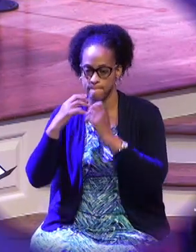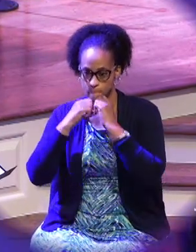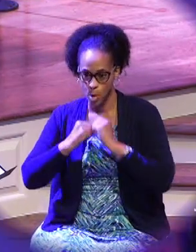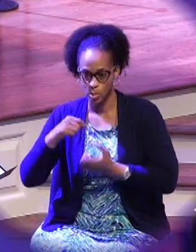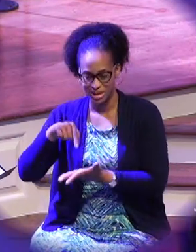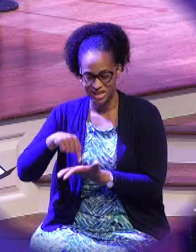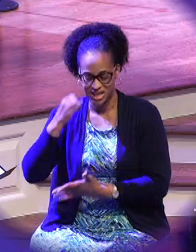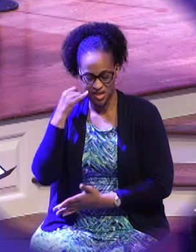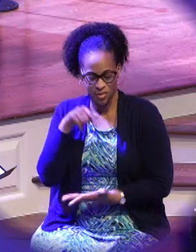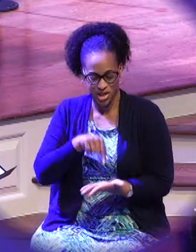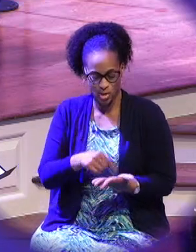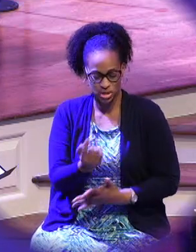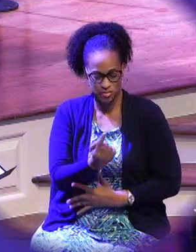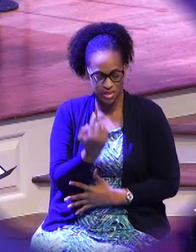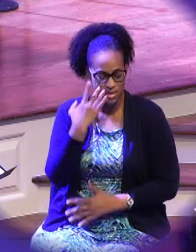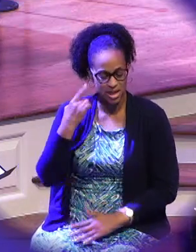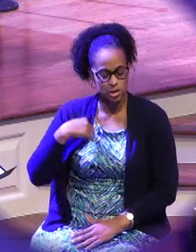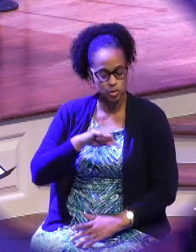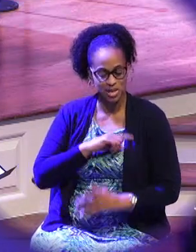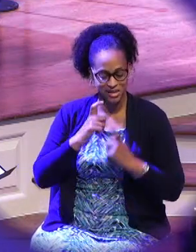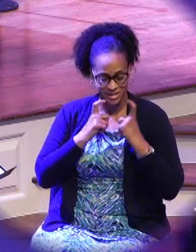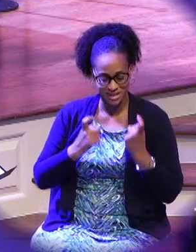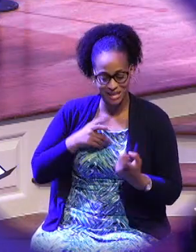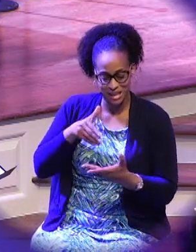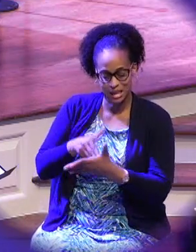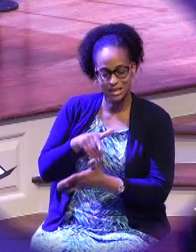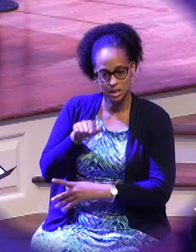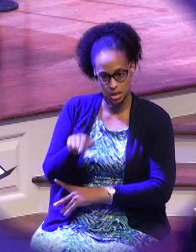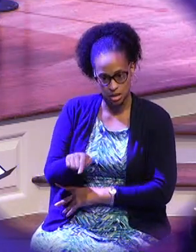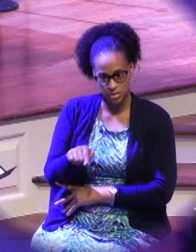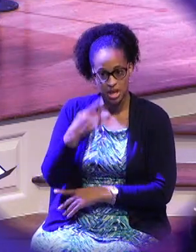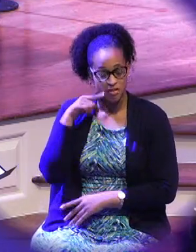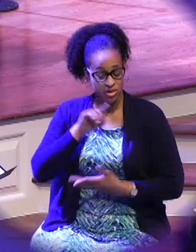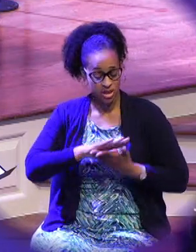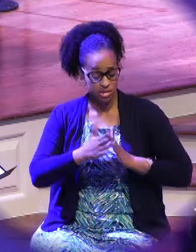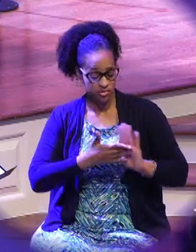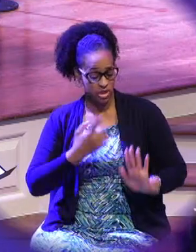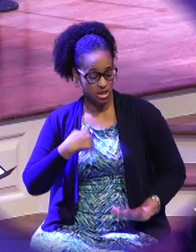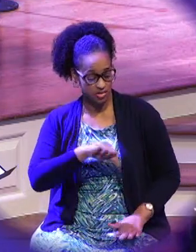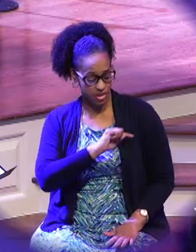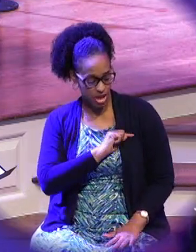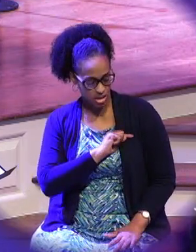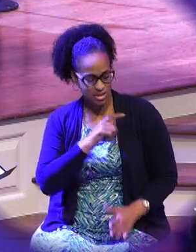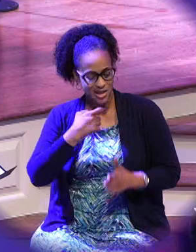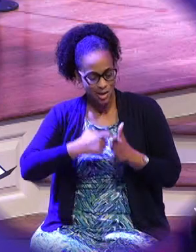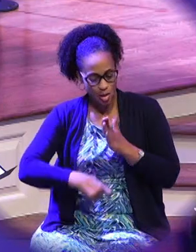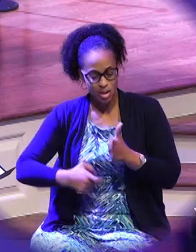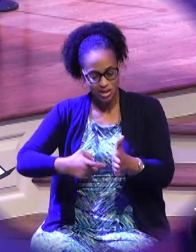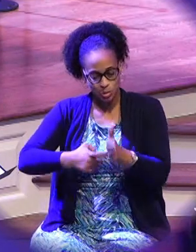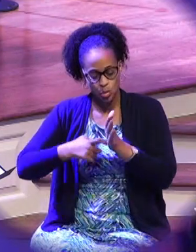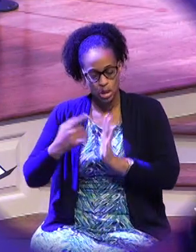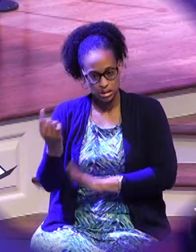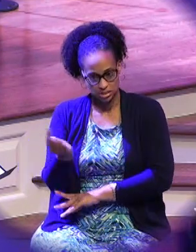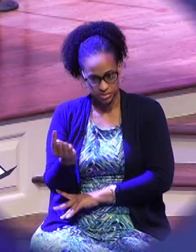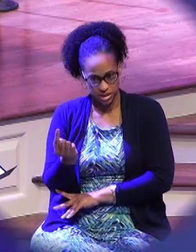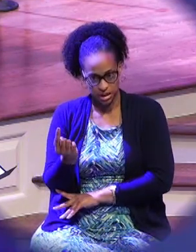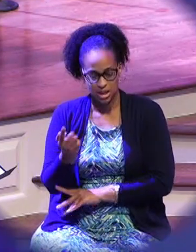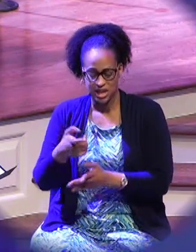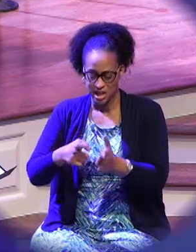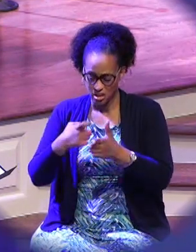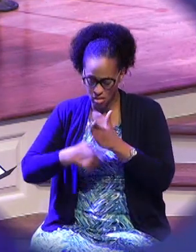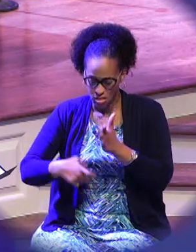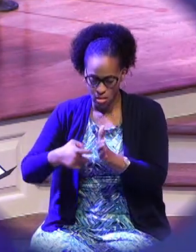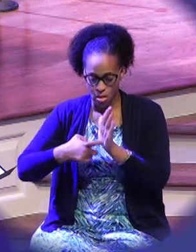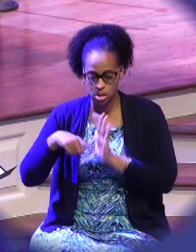owe someone something because we have sinned against them, for them to forgive us cost them something. It cost